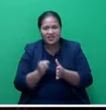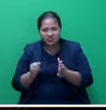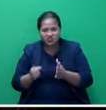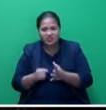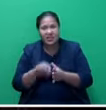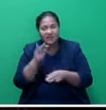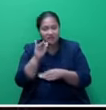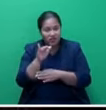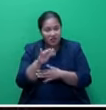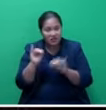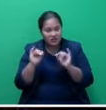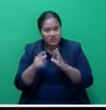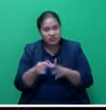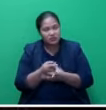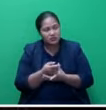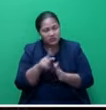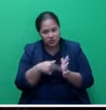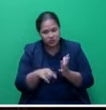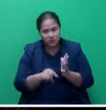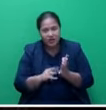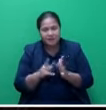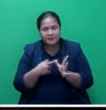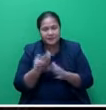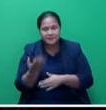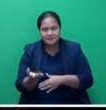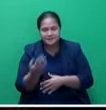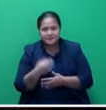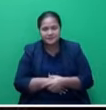Honourable Josiah Wainwright. You have the floor, Prime Minister.